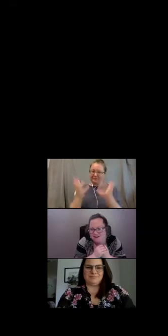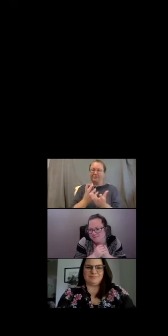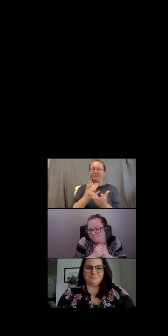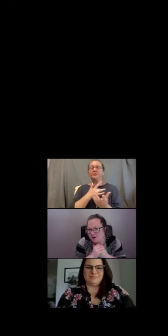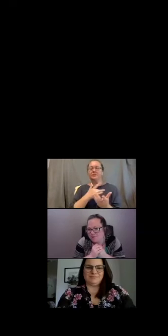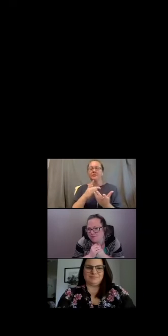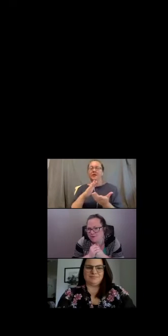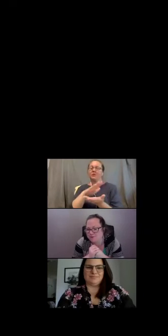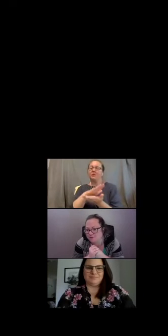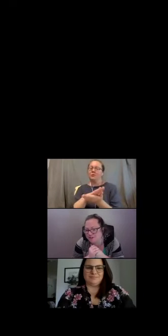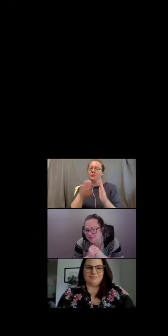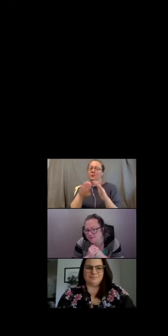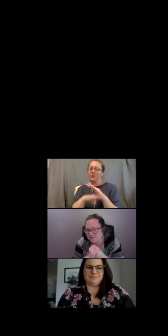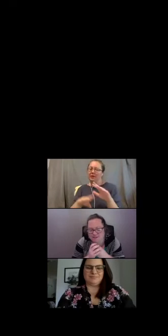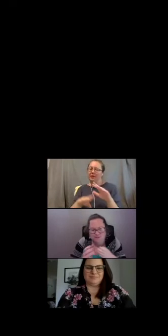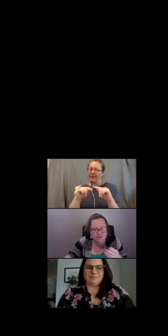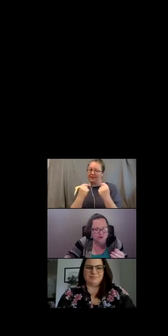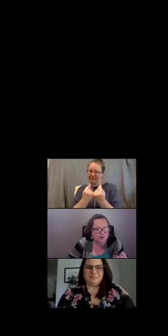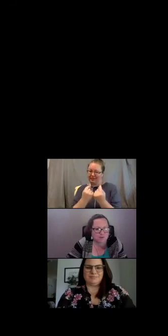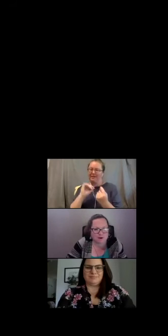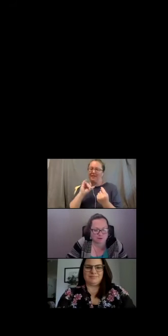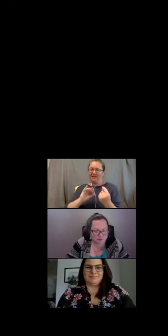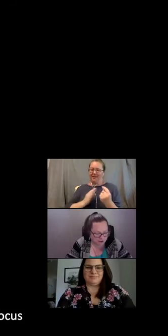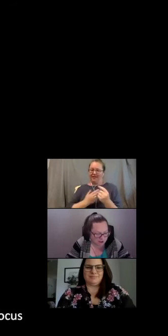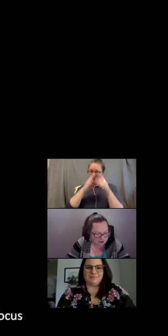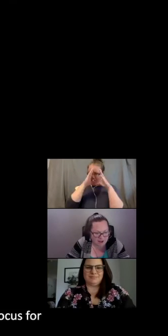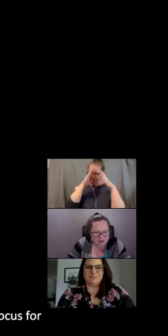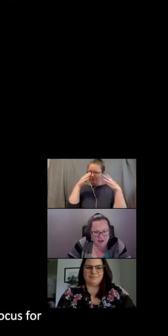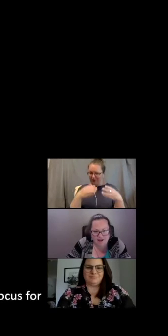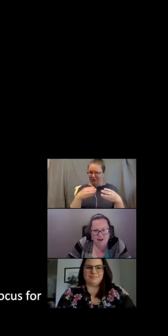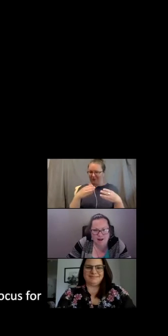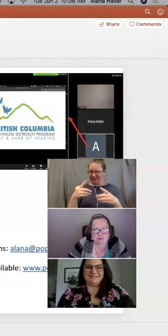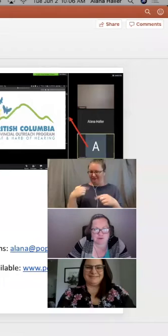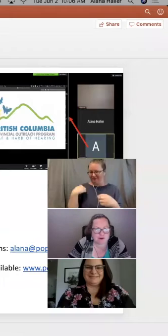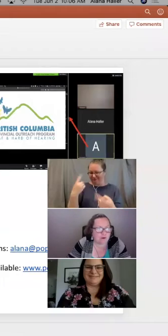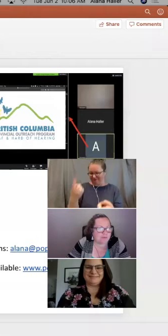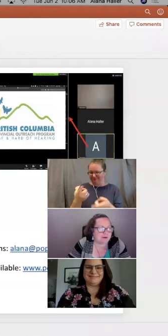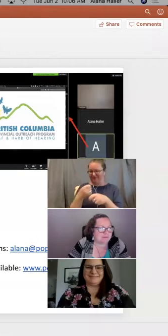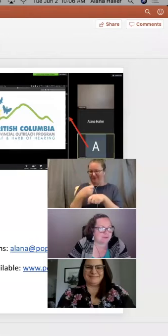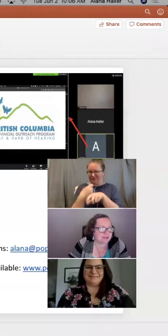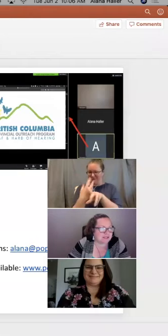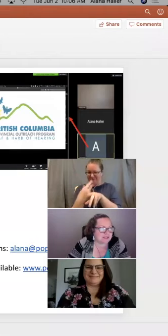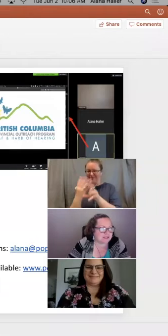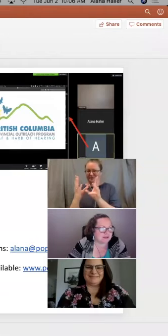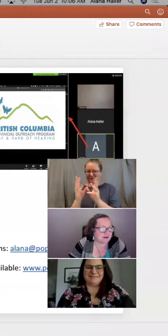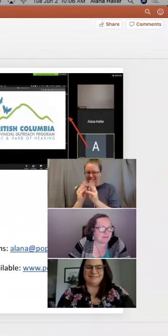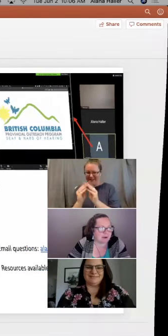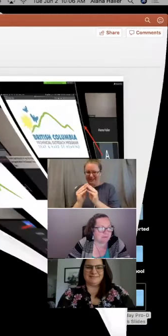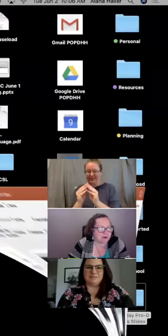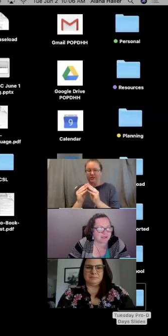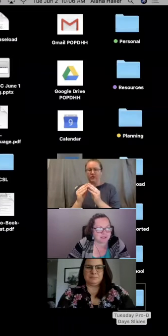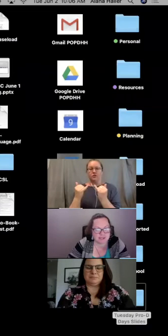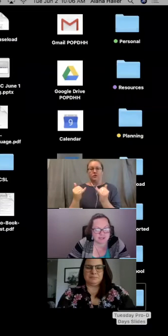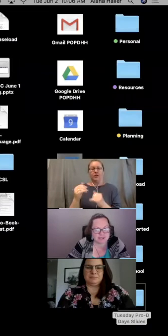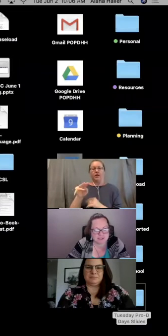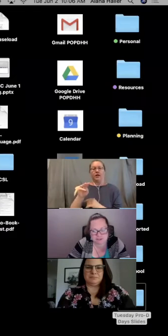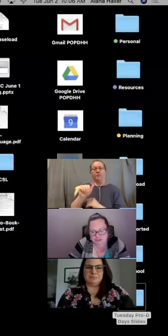is our focus for today, Melissa, just so you're aware of who's calling in. I'm just going to open Melissa's